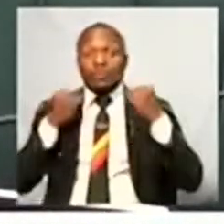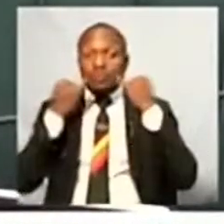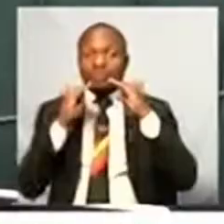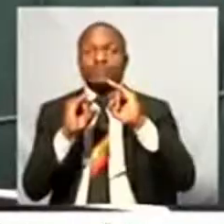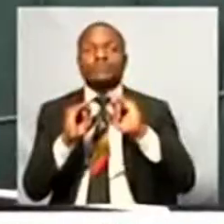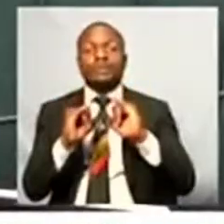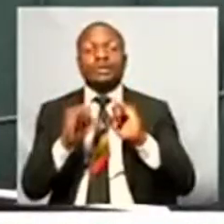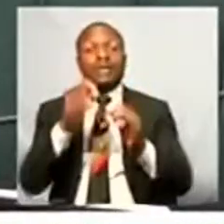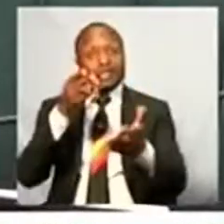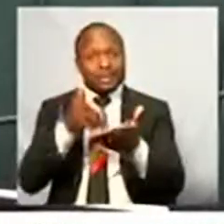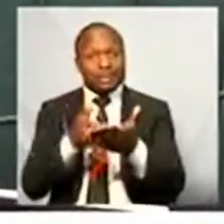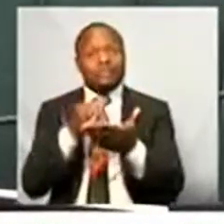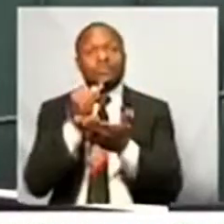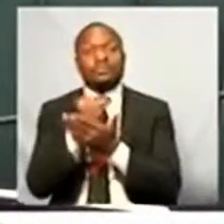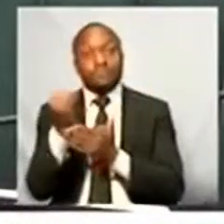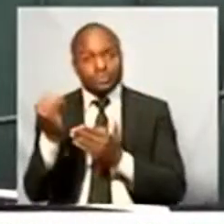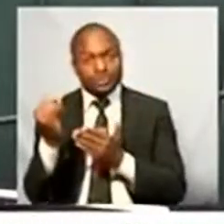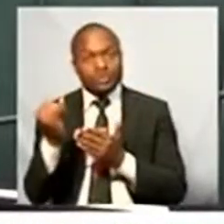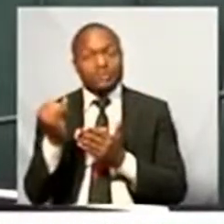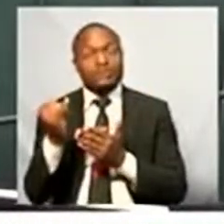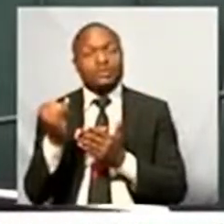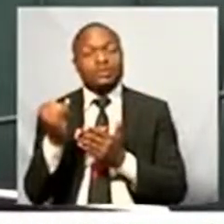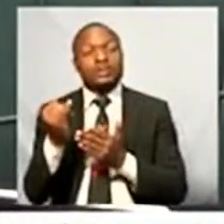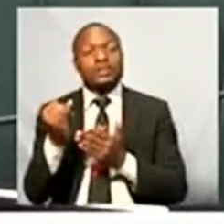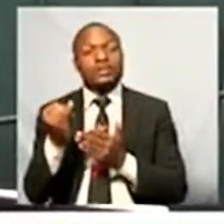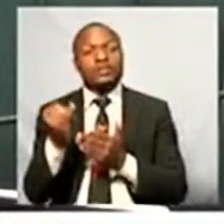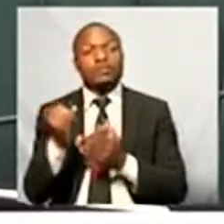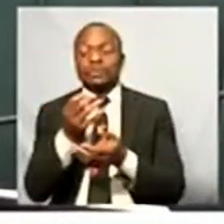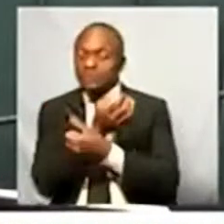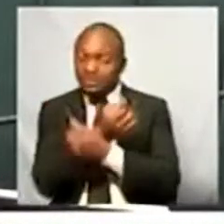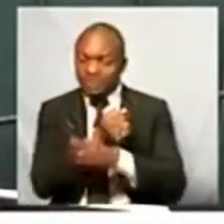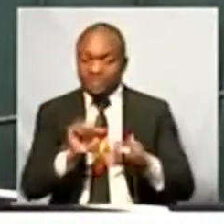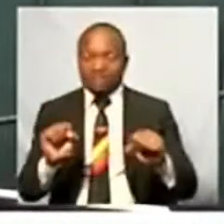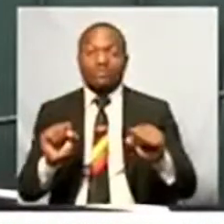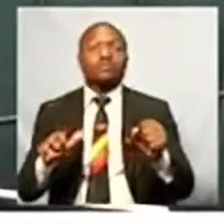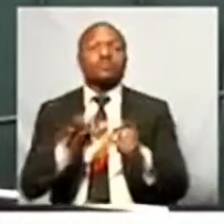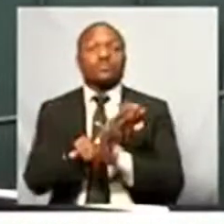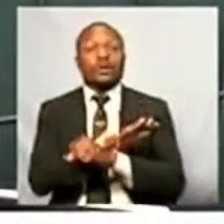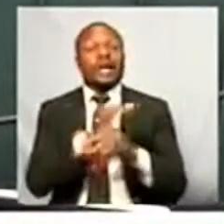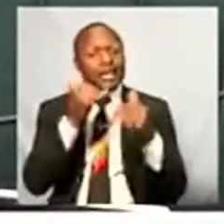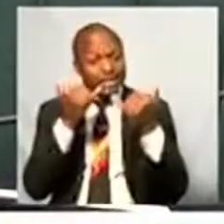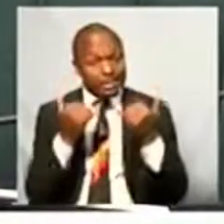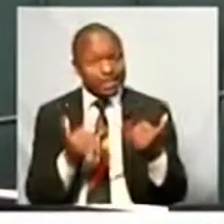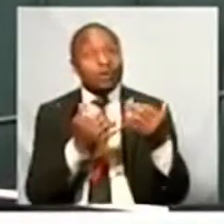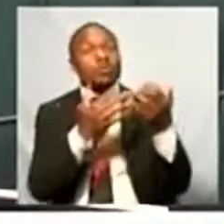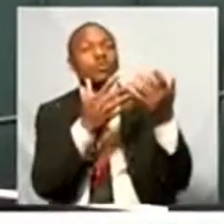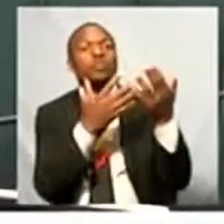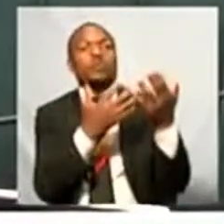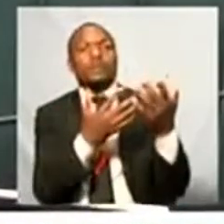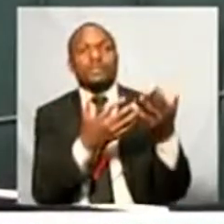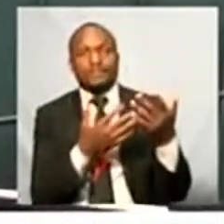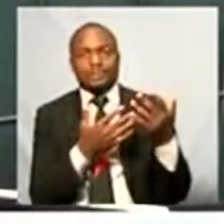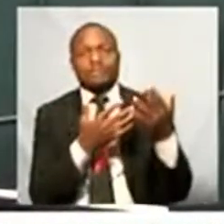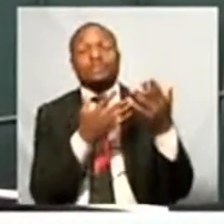that this matter has been constructively addressed, and we are now awaiting the